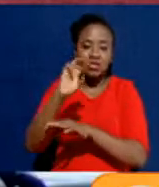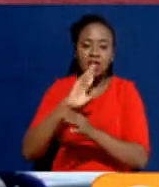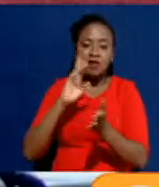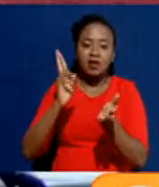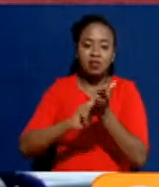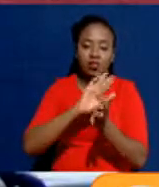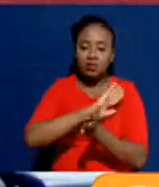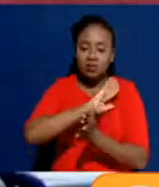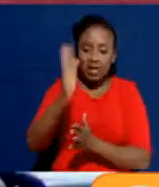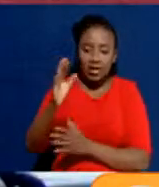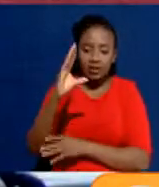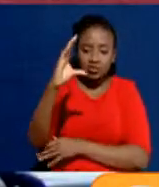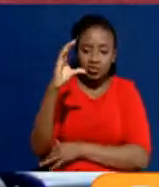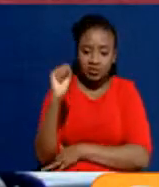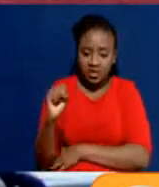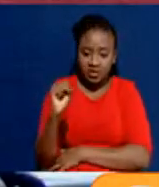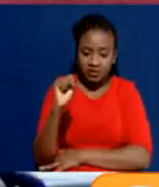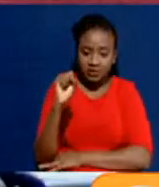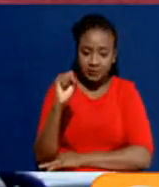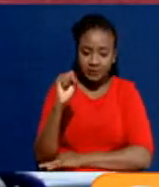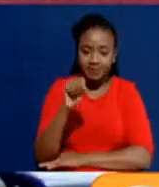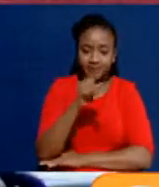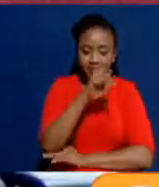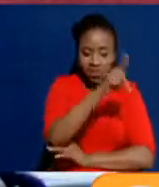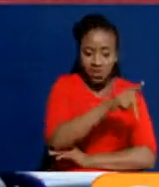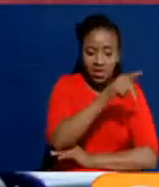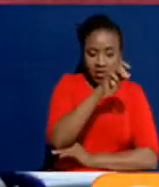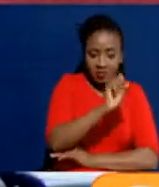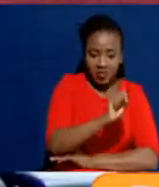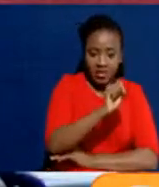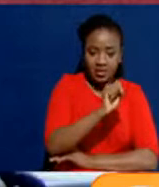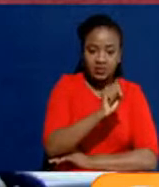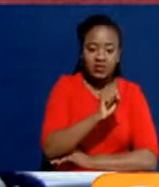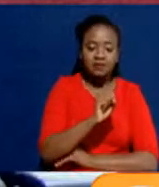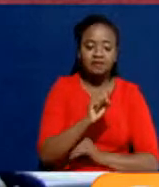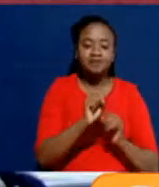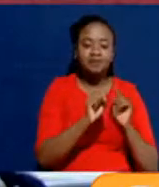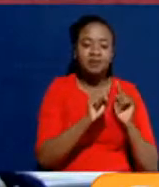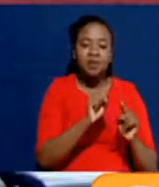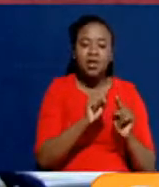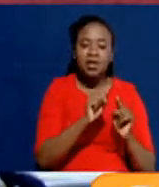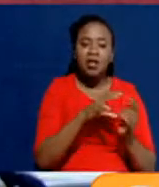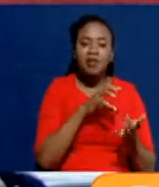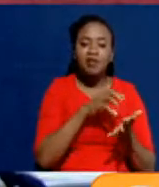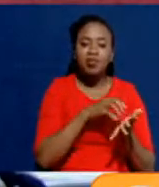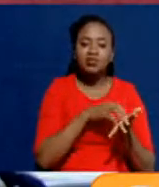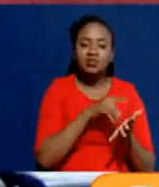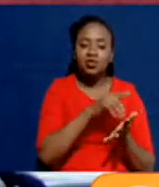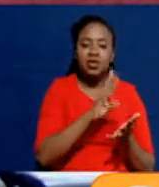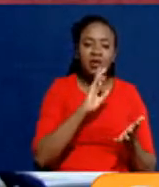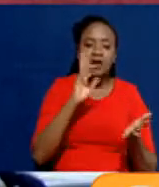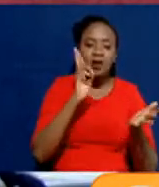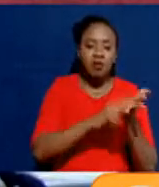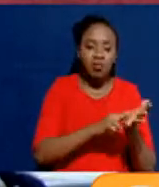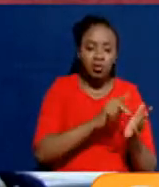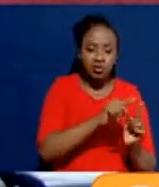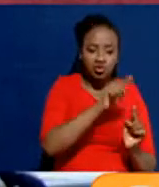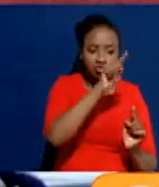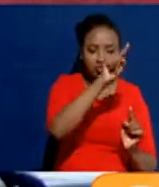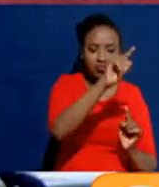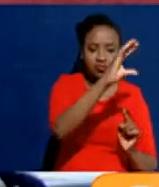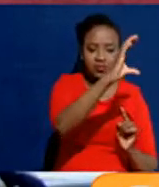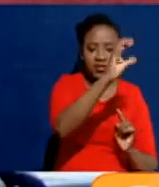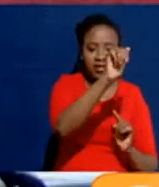to the ACS. The PS is relegated to the position where he reports to the